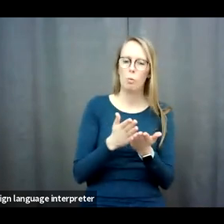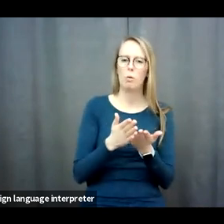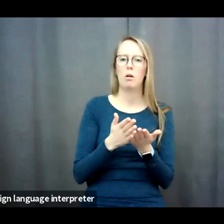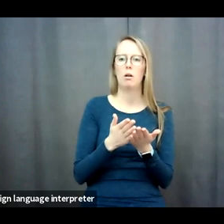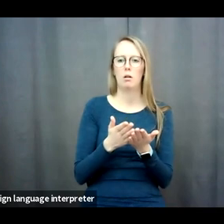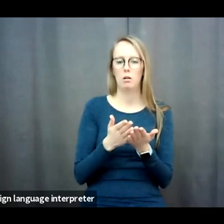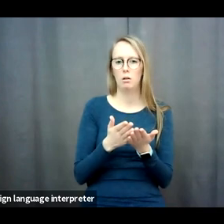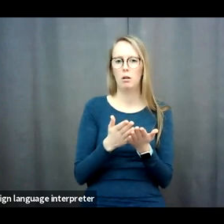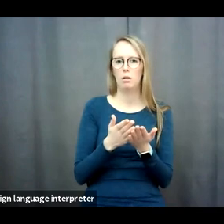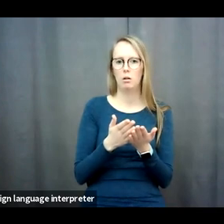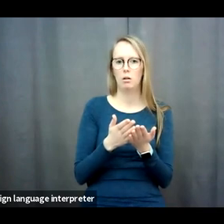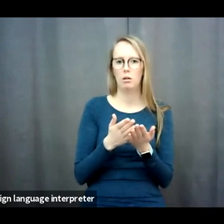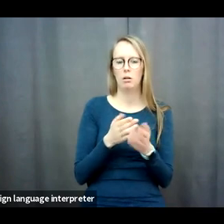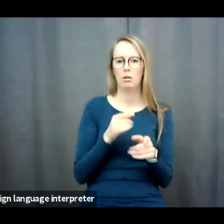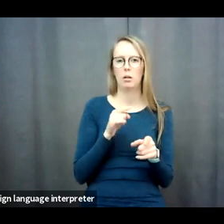where we see that